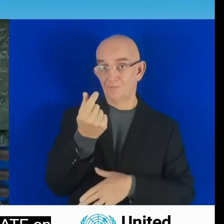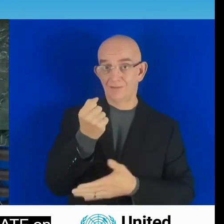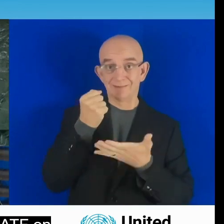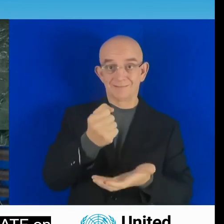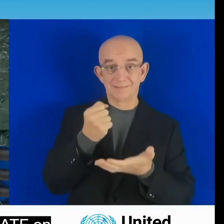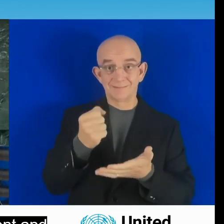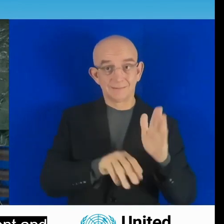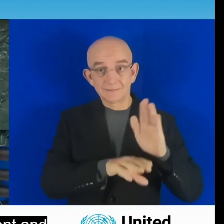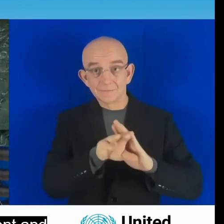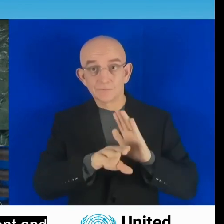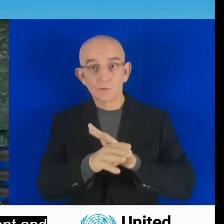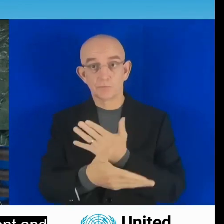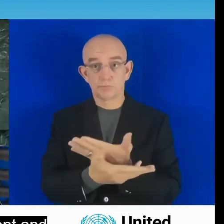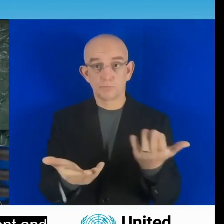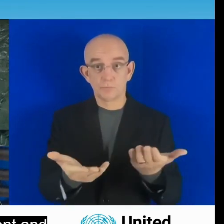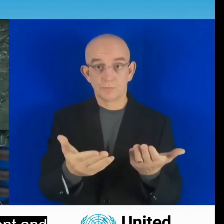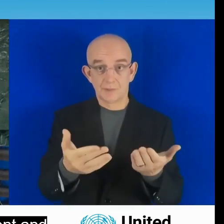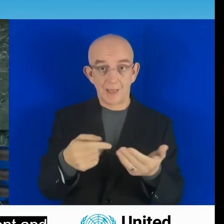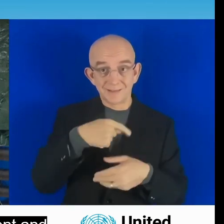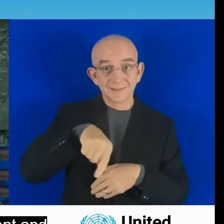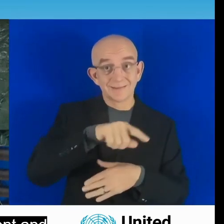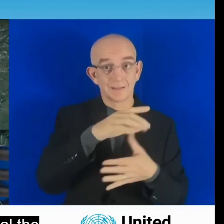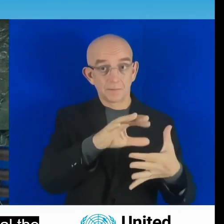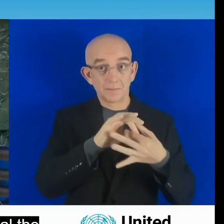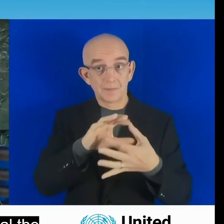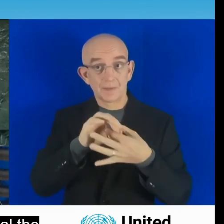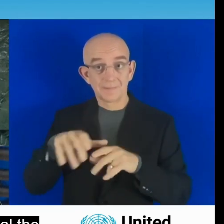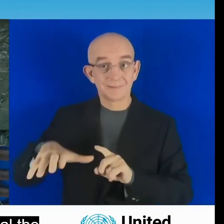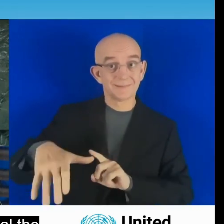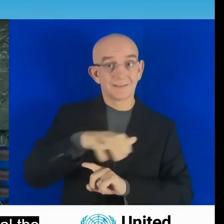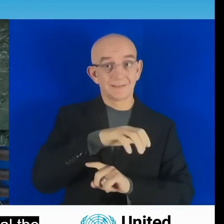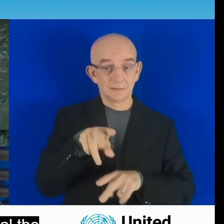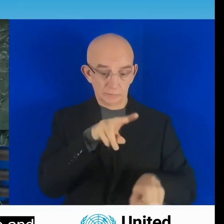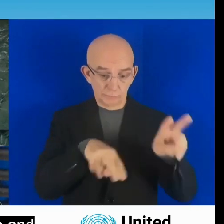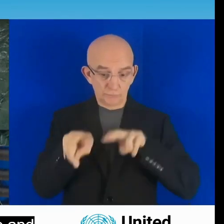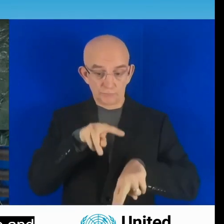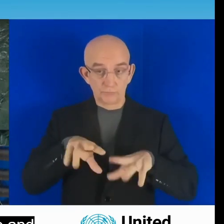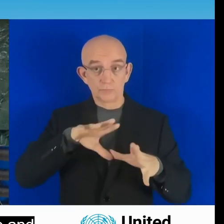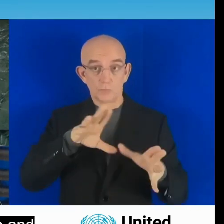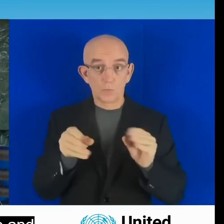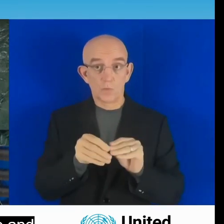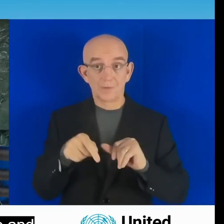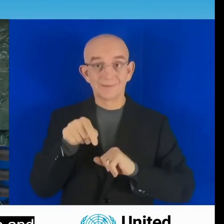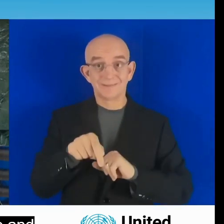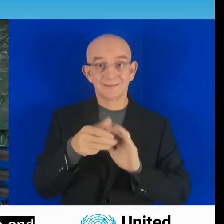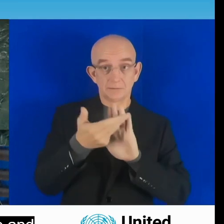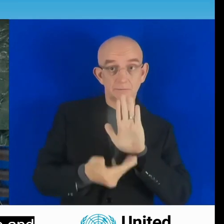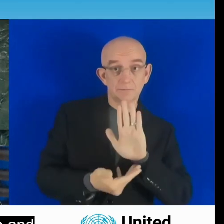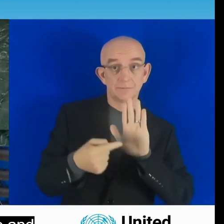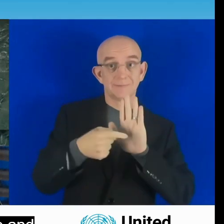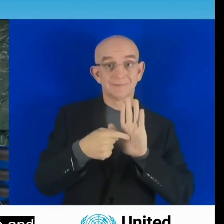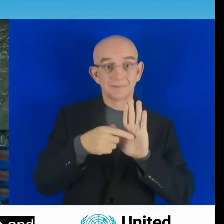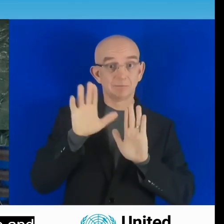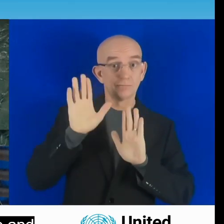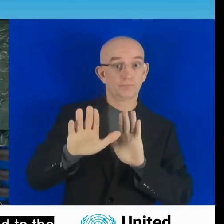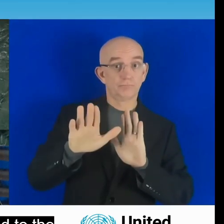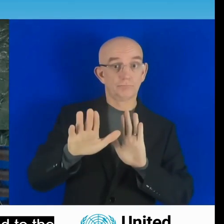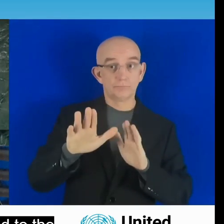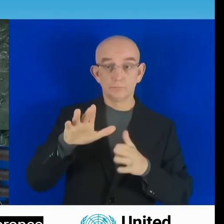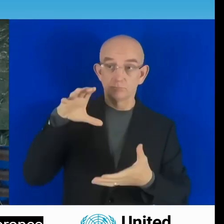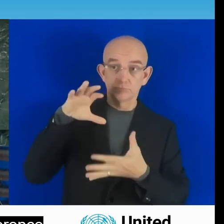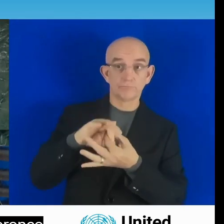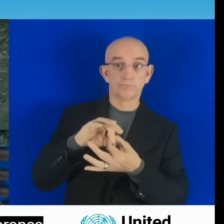and present reforms as we head to the 4th International Conference on FFDs next year. The evolving